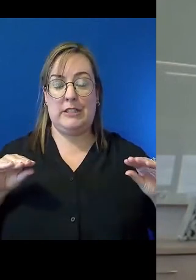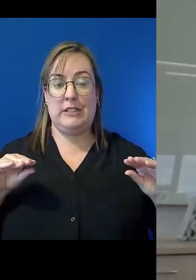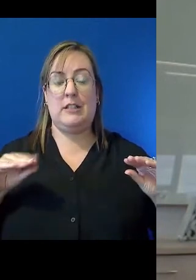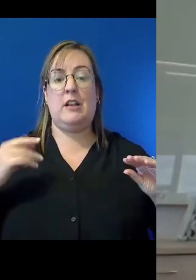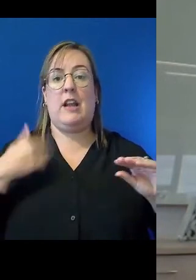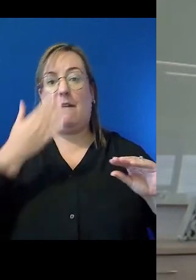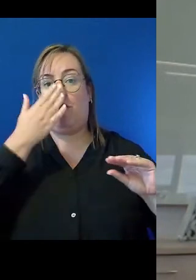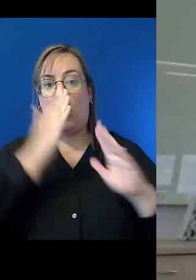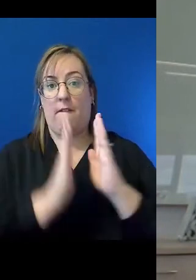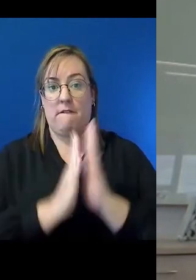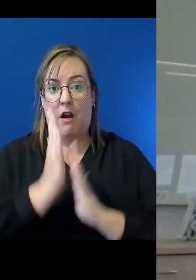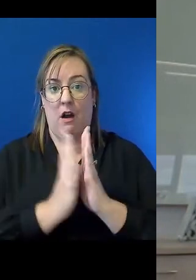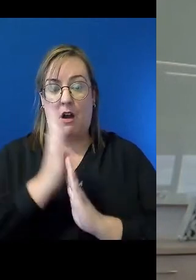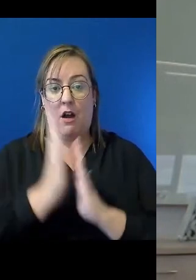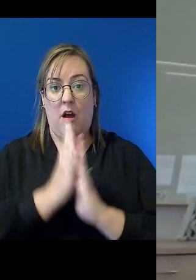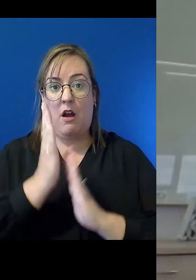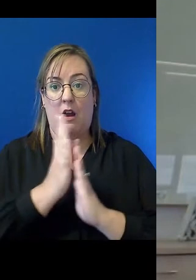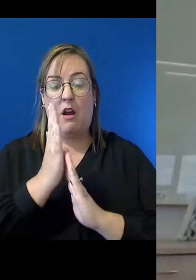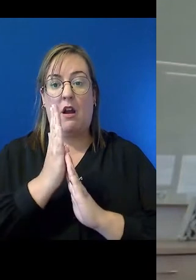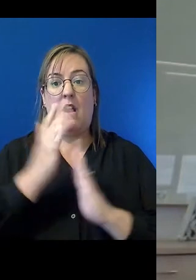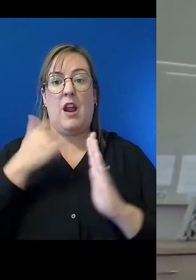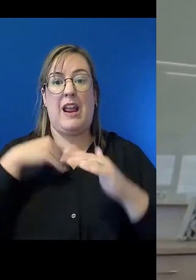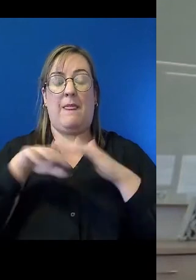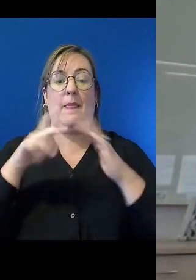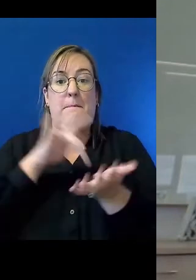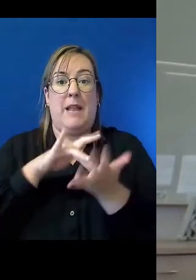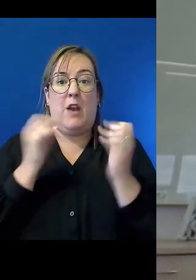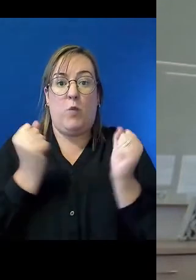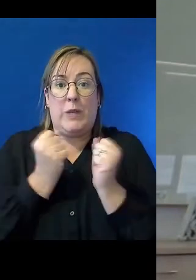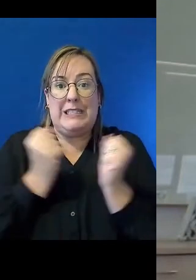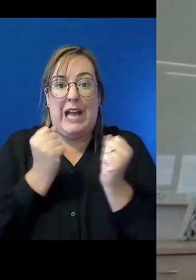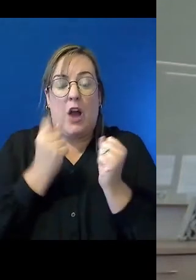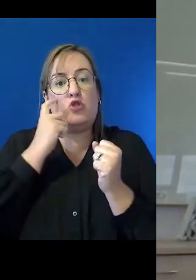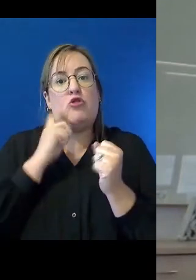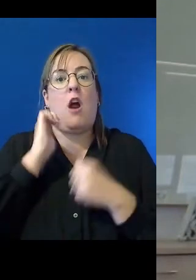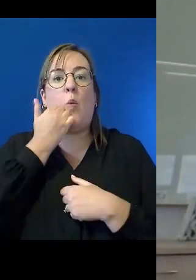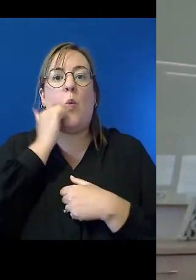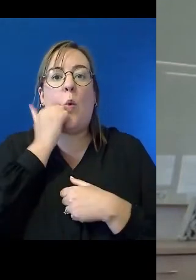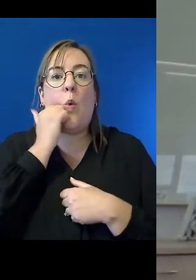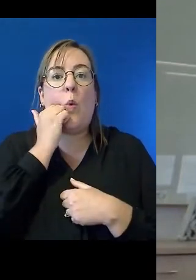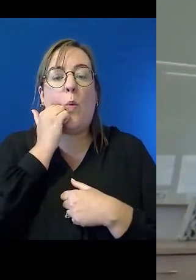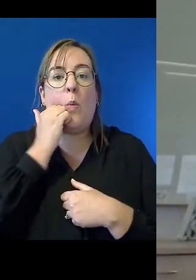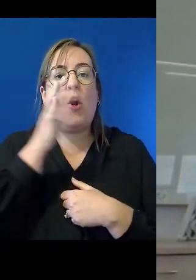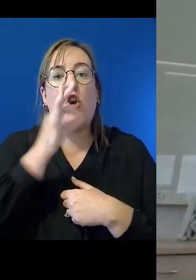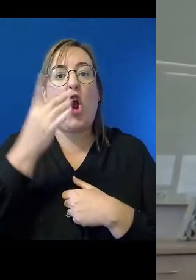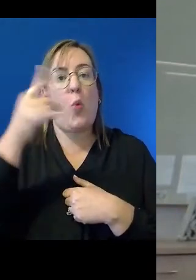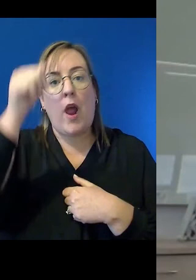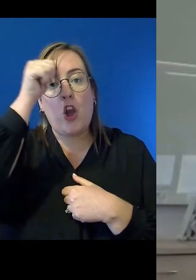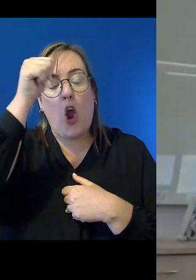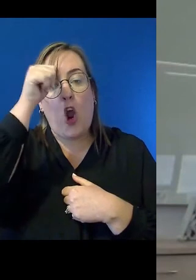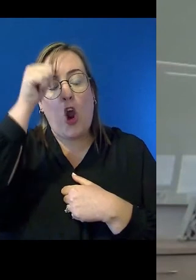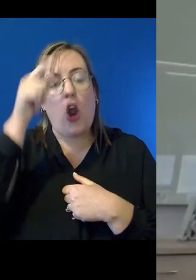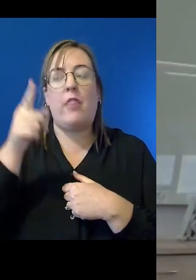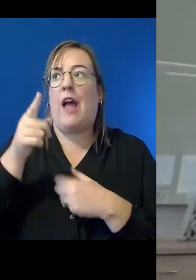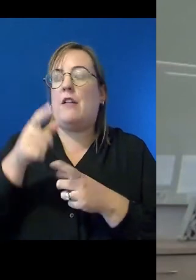of a fire, burning clothes in the middle of winter to keep warm. And nobody would have known the